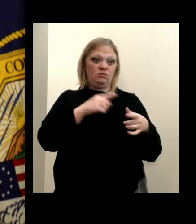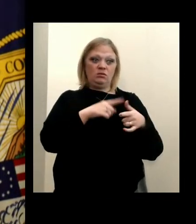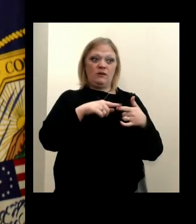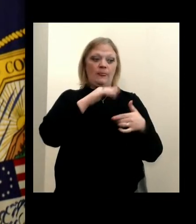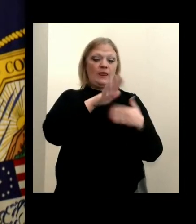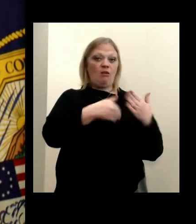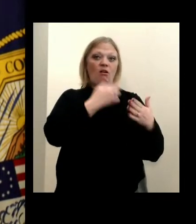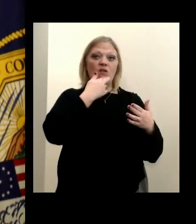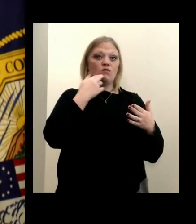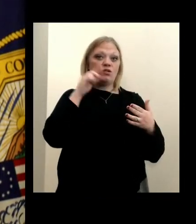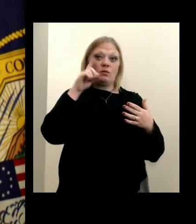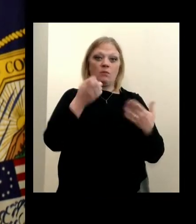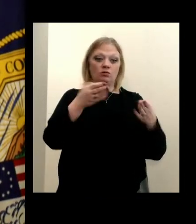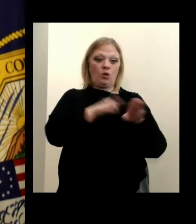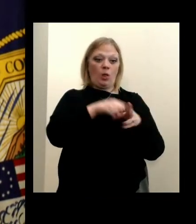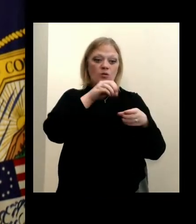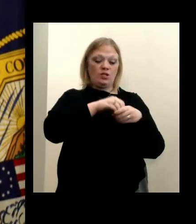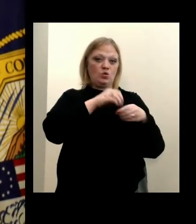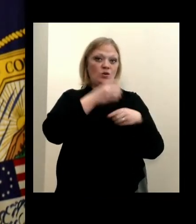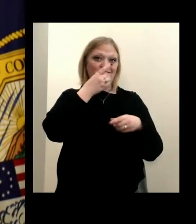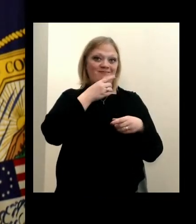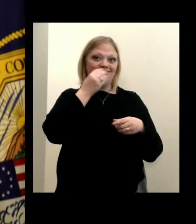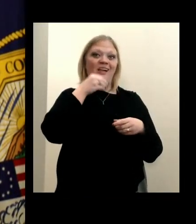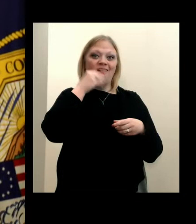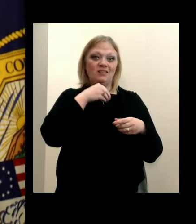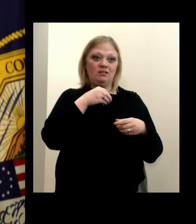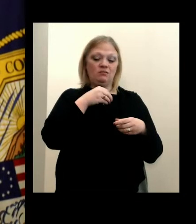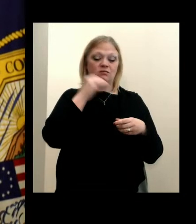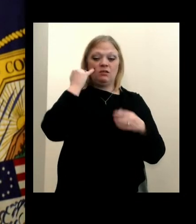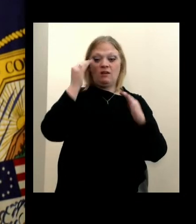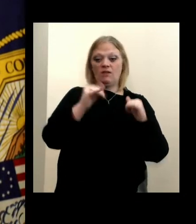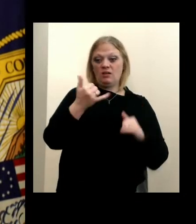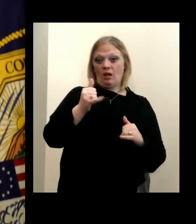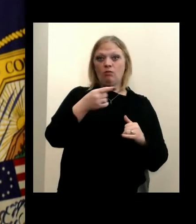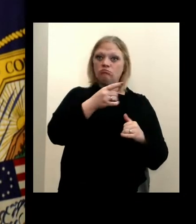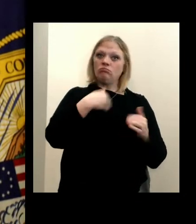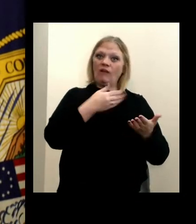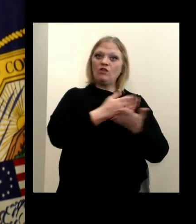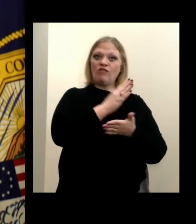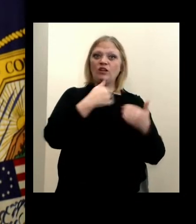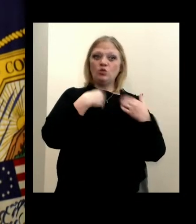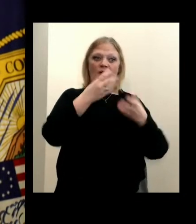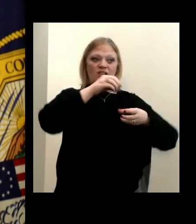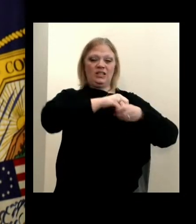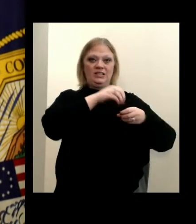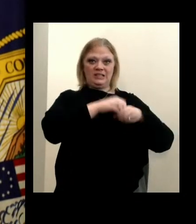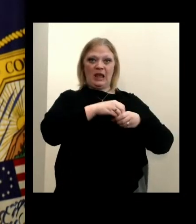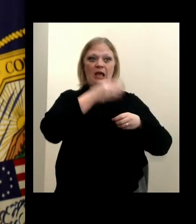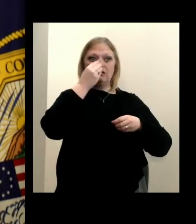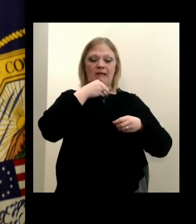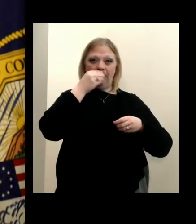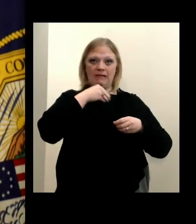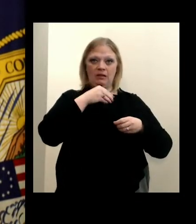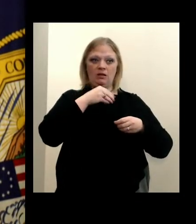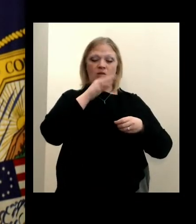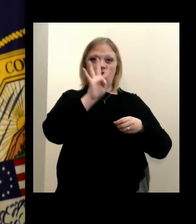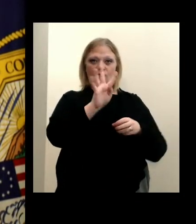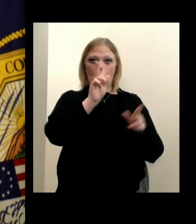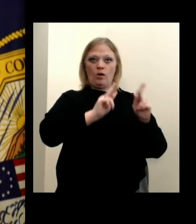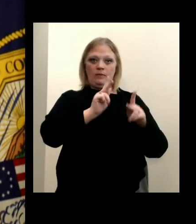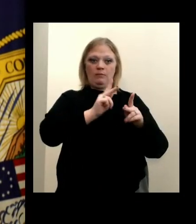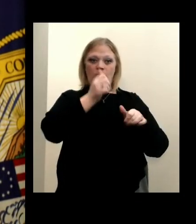to close indoor dining again. Except if we're in the yellow, then they have the right to have indoor dining at 4 people per table.